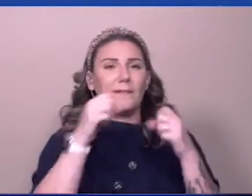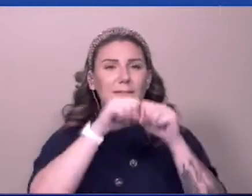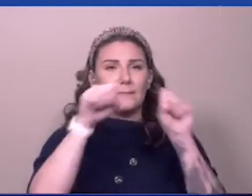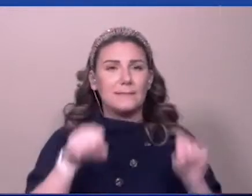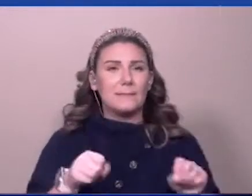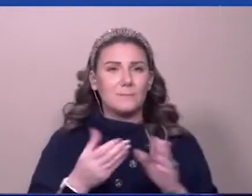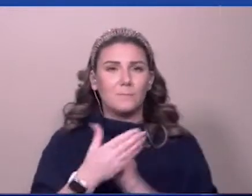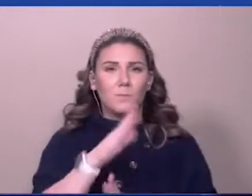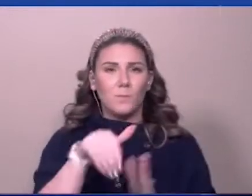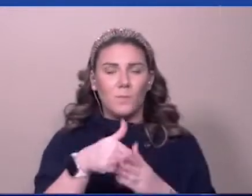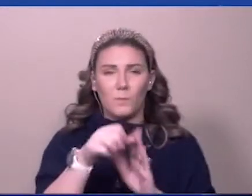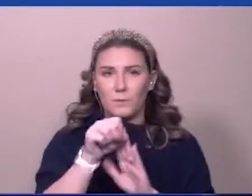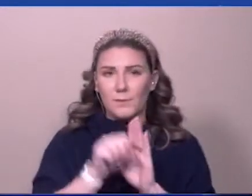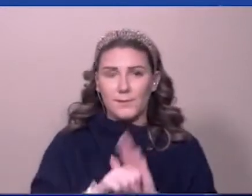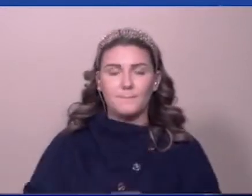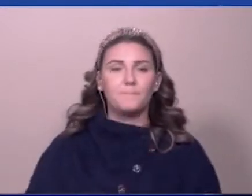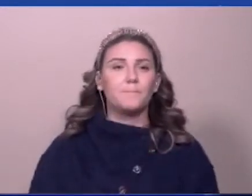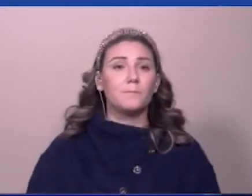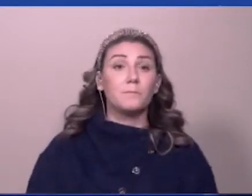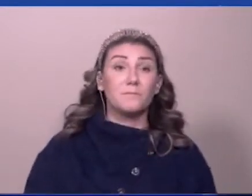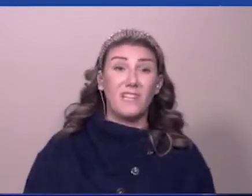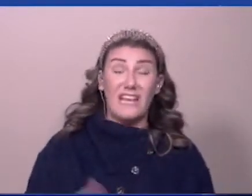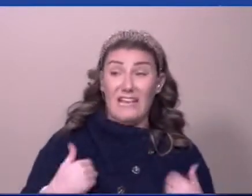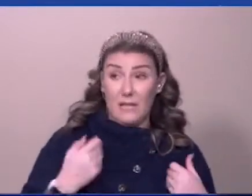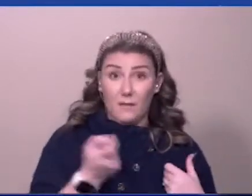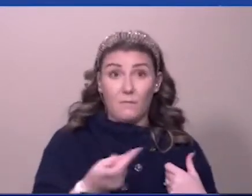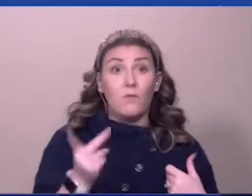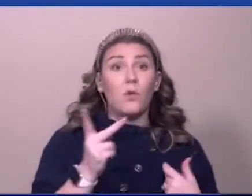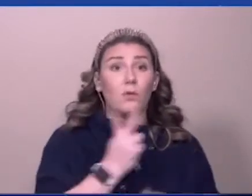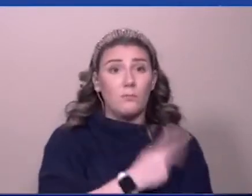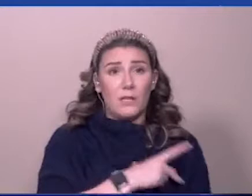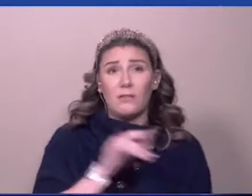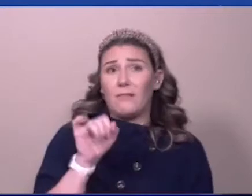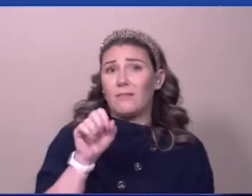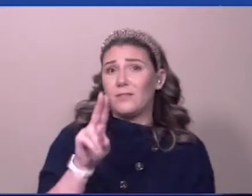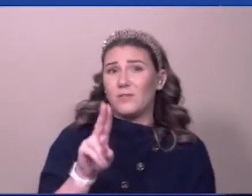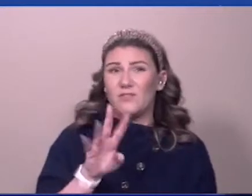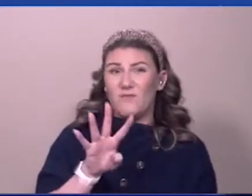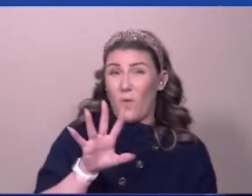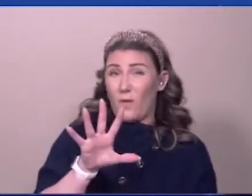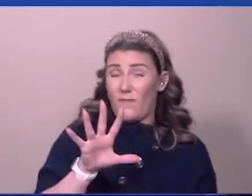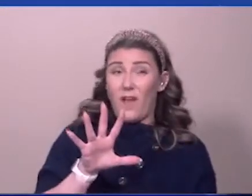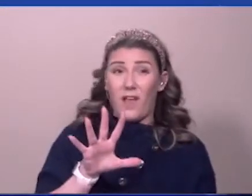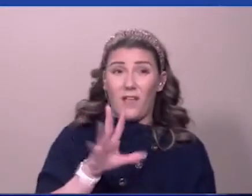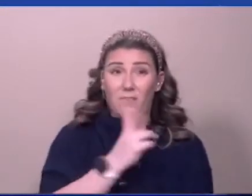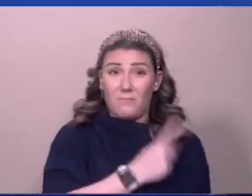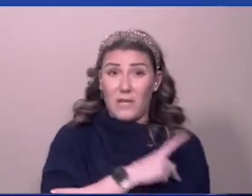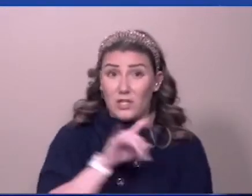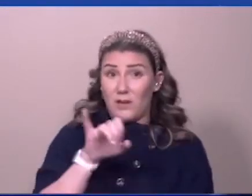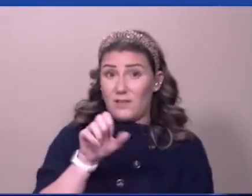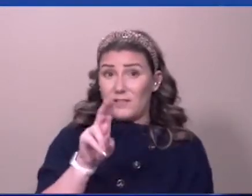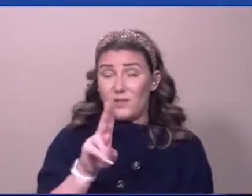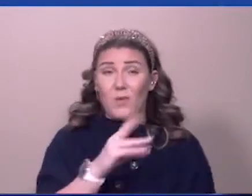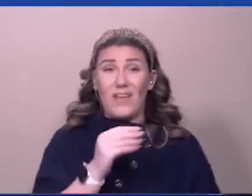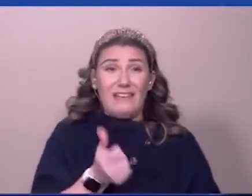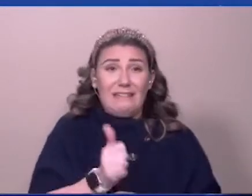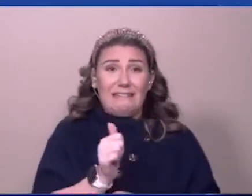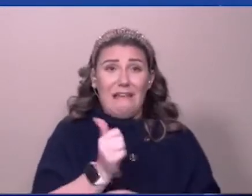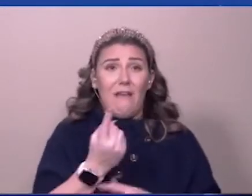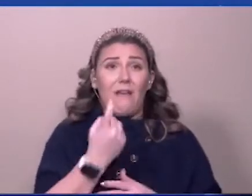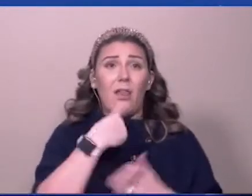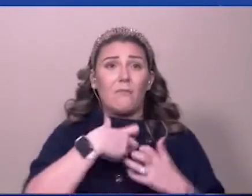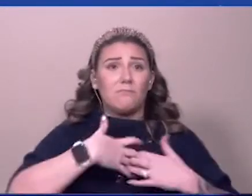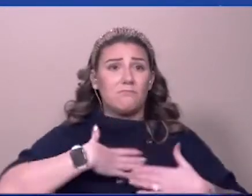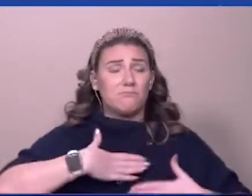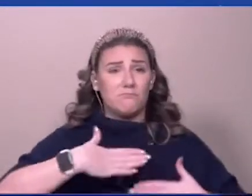We've got actually quite a few patients in the ICU. We've got around 45 patients in the ICU and 10 are on the ventilator. So